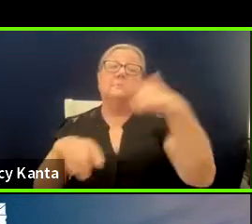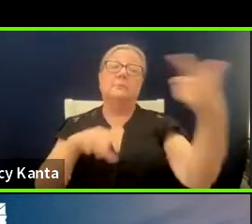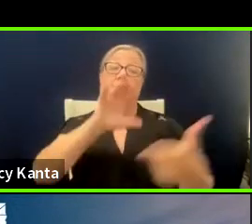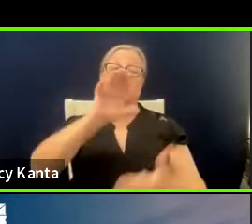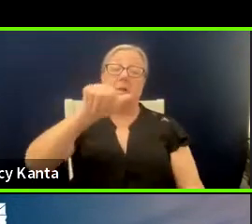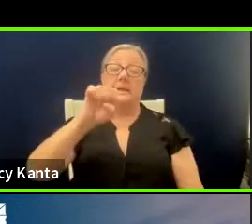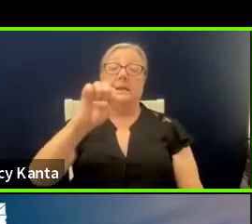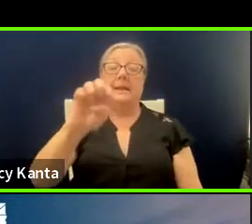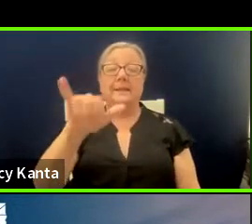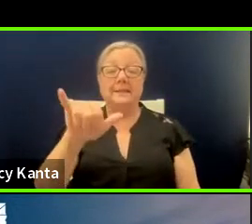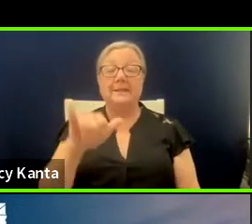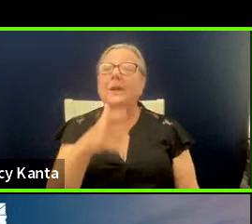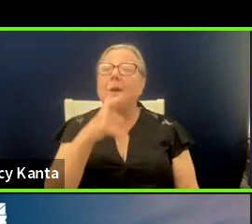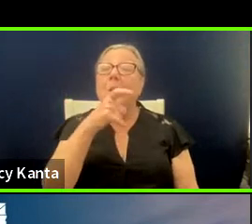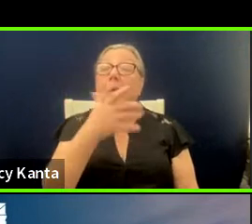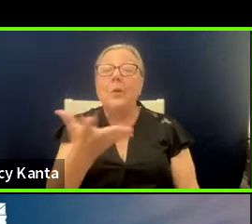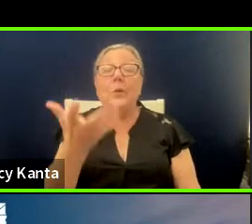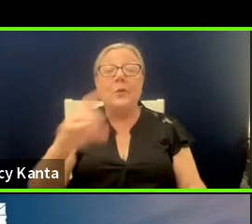So who would like to start?